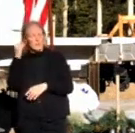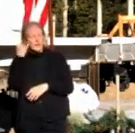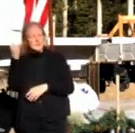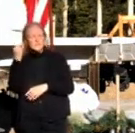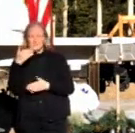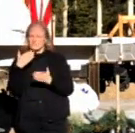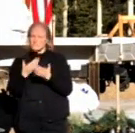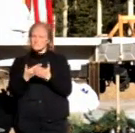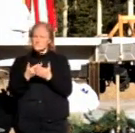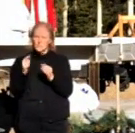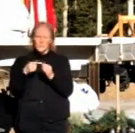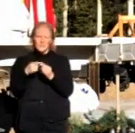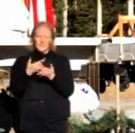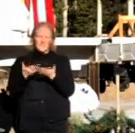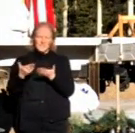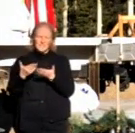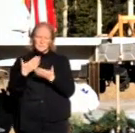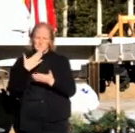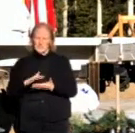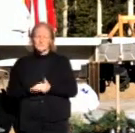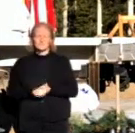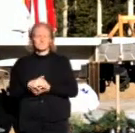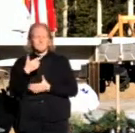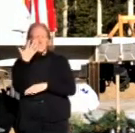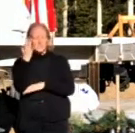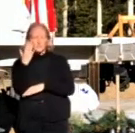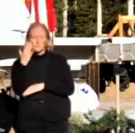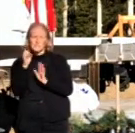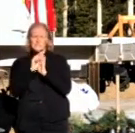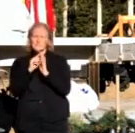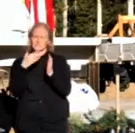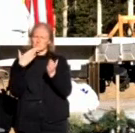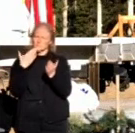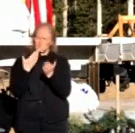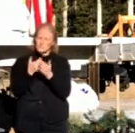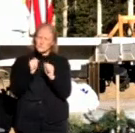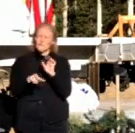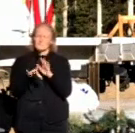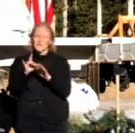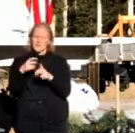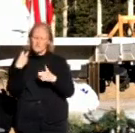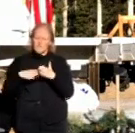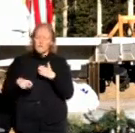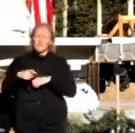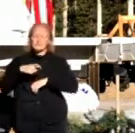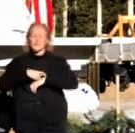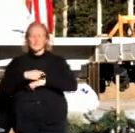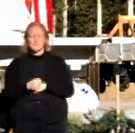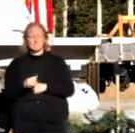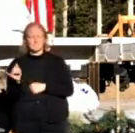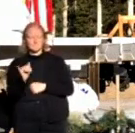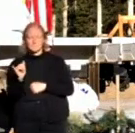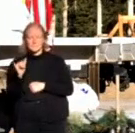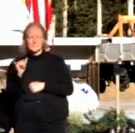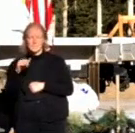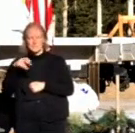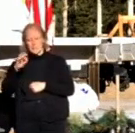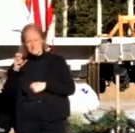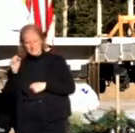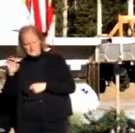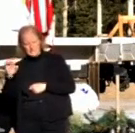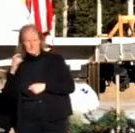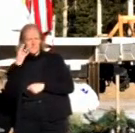bleak. This tree is a symbol of the goodness we can still find during these times. Much like Palisade peaches, this tree is proof